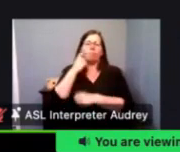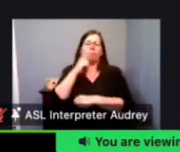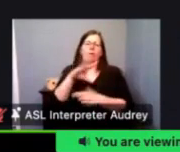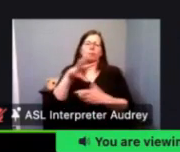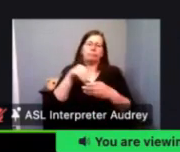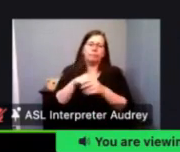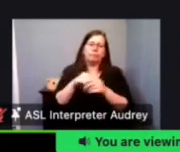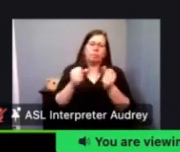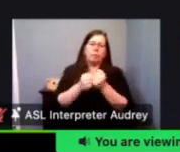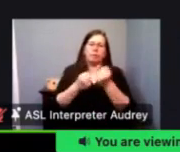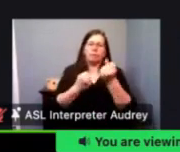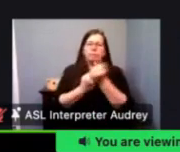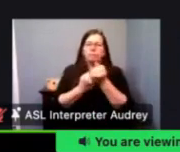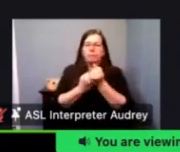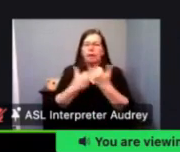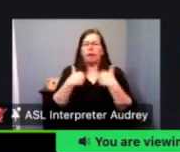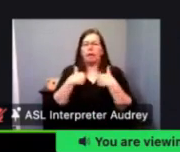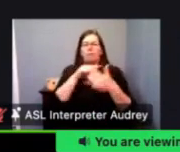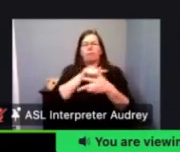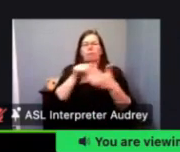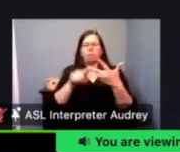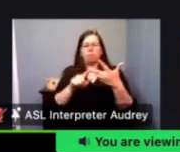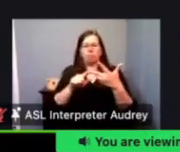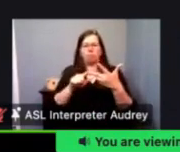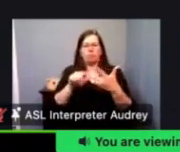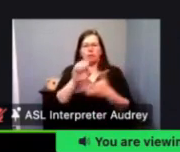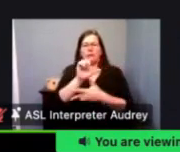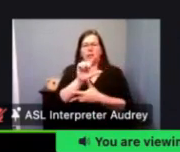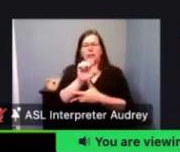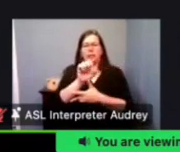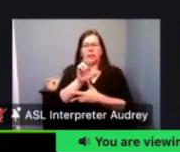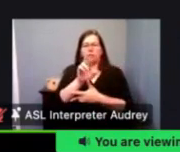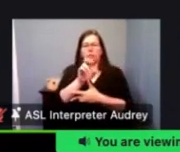They were later joined by Leroy Moore,